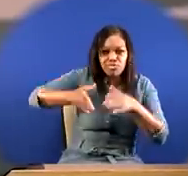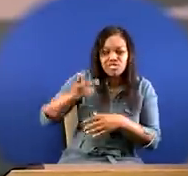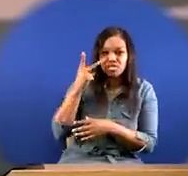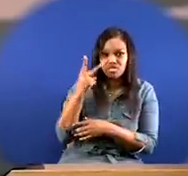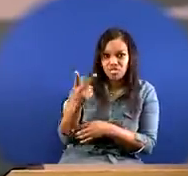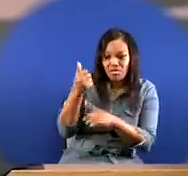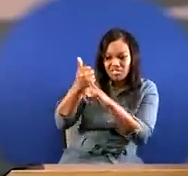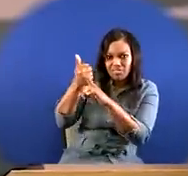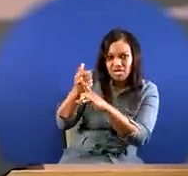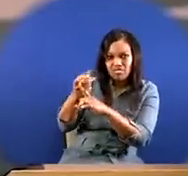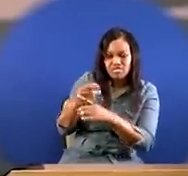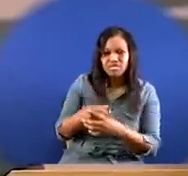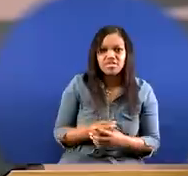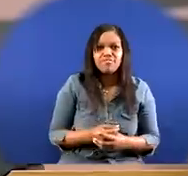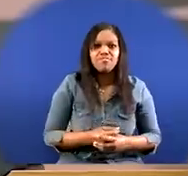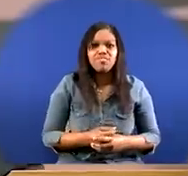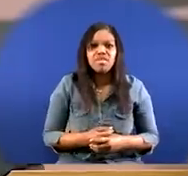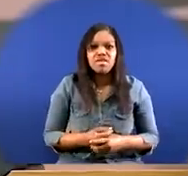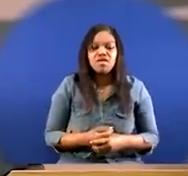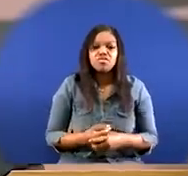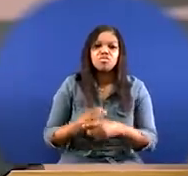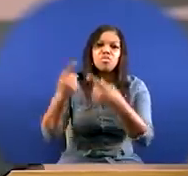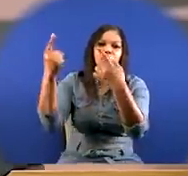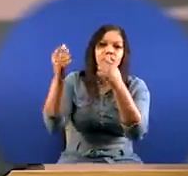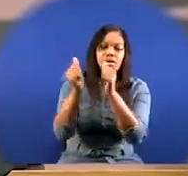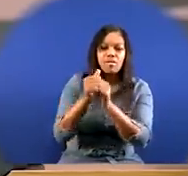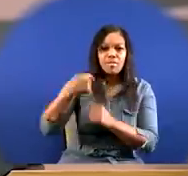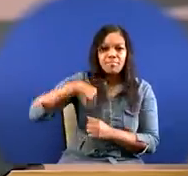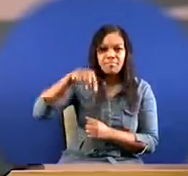Come with me to a skull-shaped hill